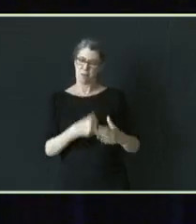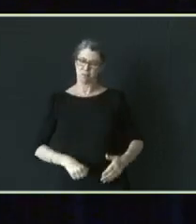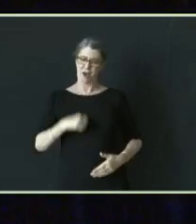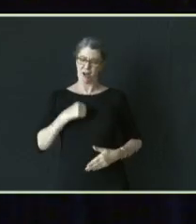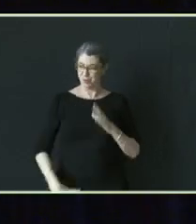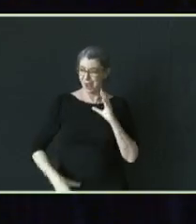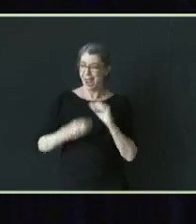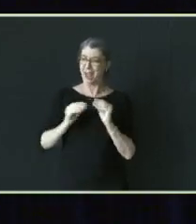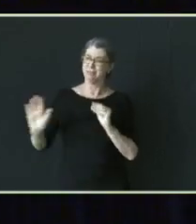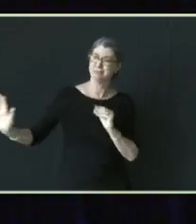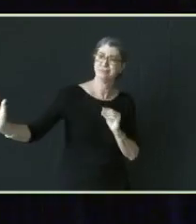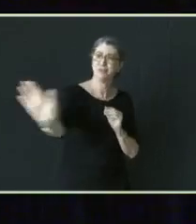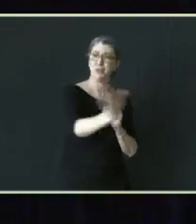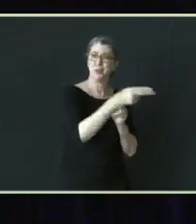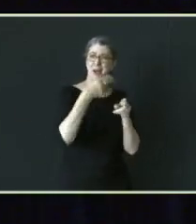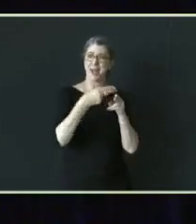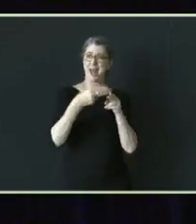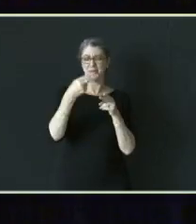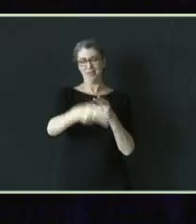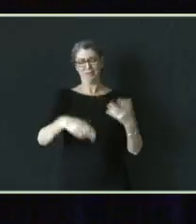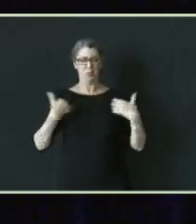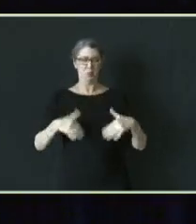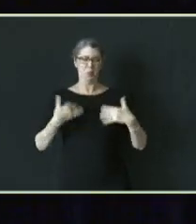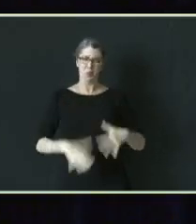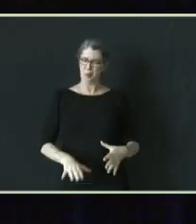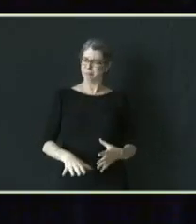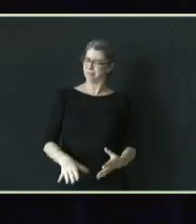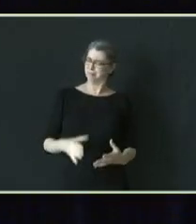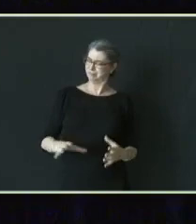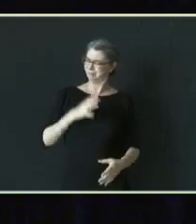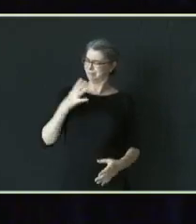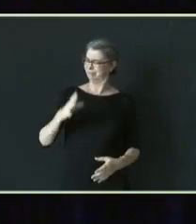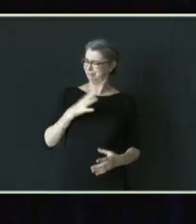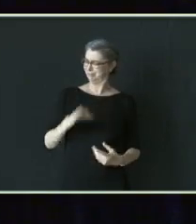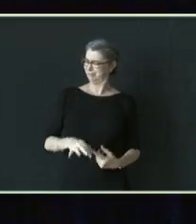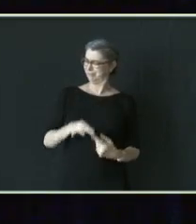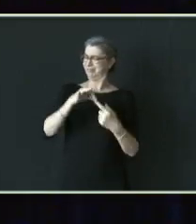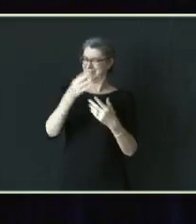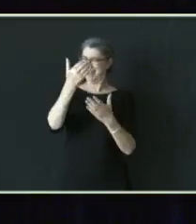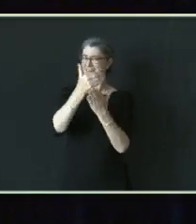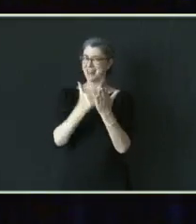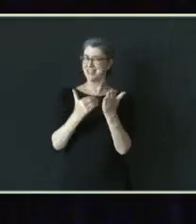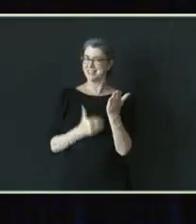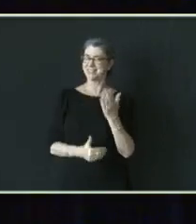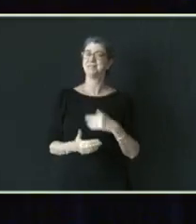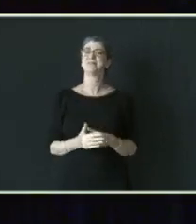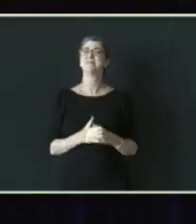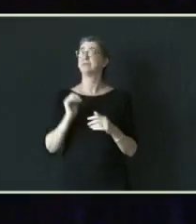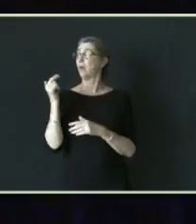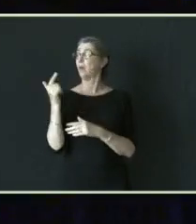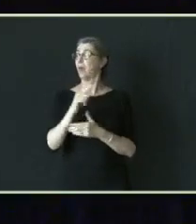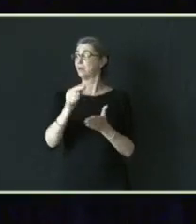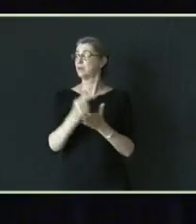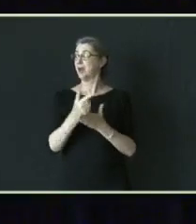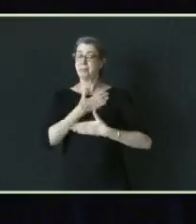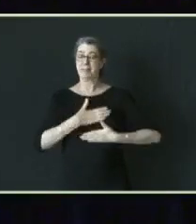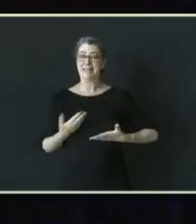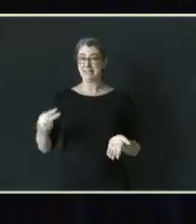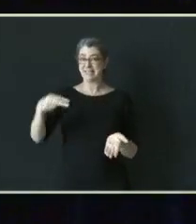add your names to this well-distinguished list. Now, Would all the graduates please